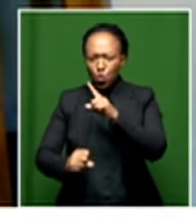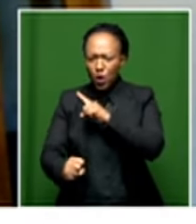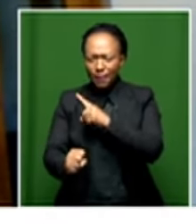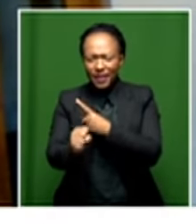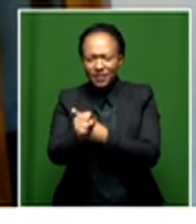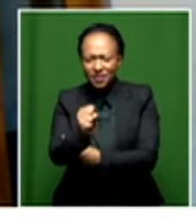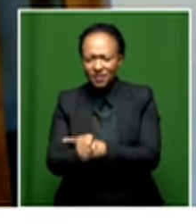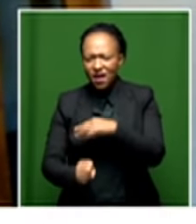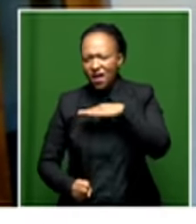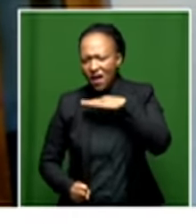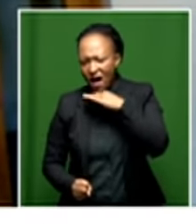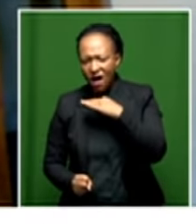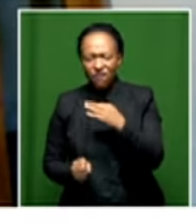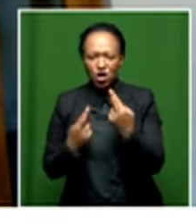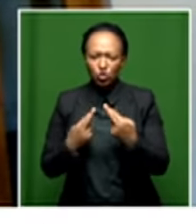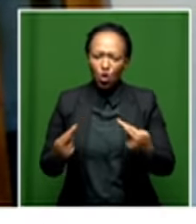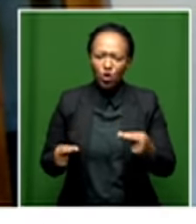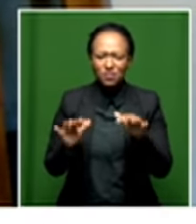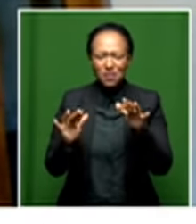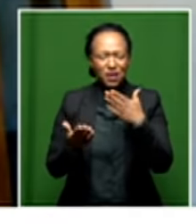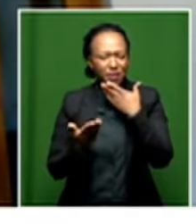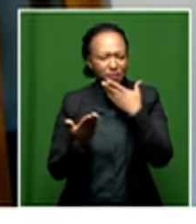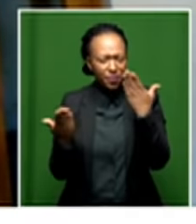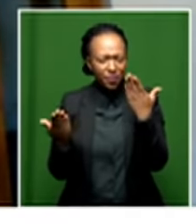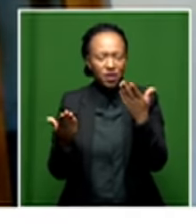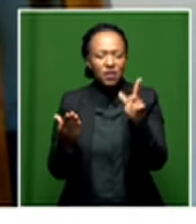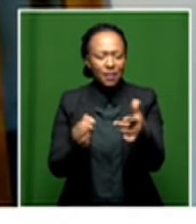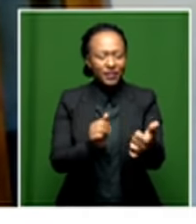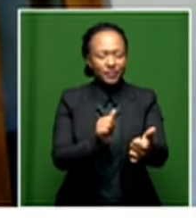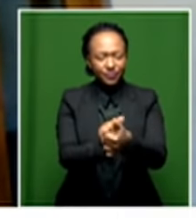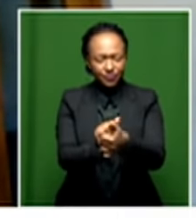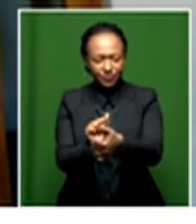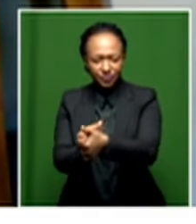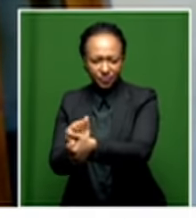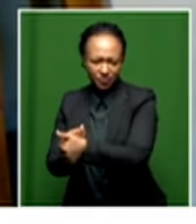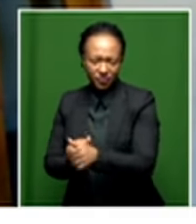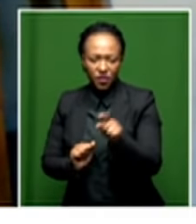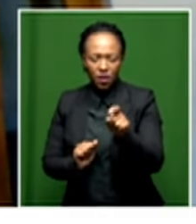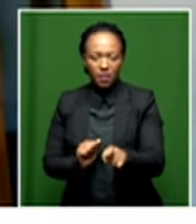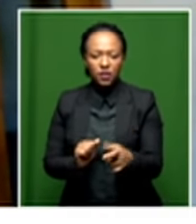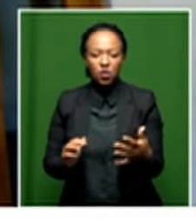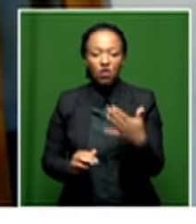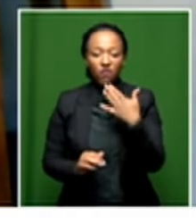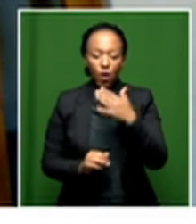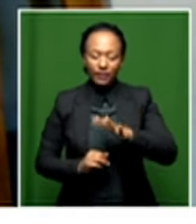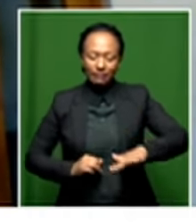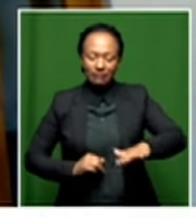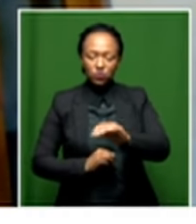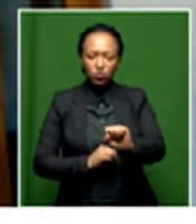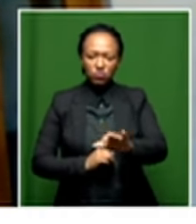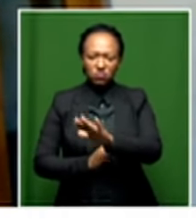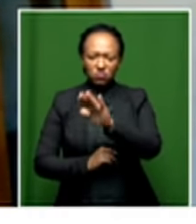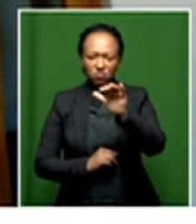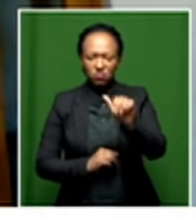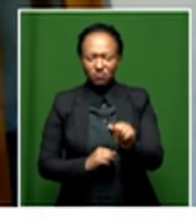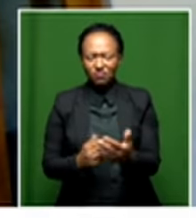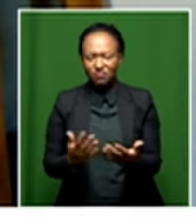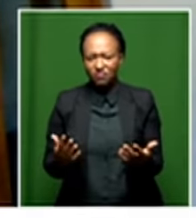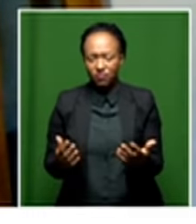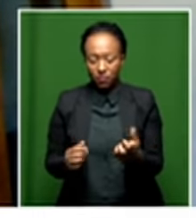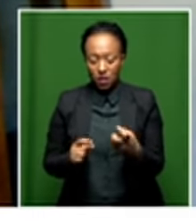without extremely wide-reaching partnerships, most notably with the GPs of South Africa. What